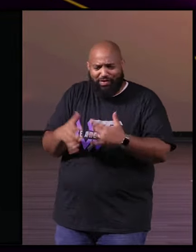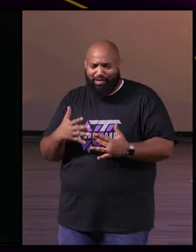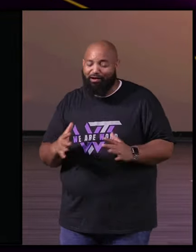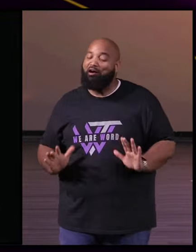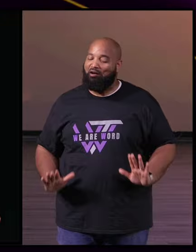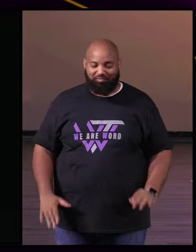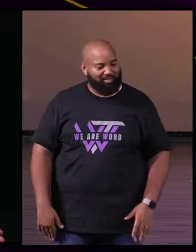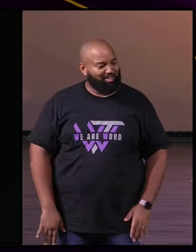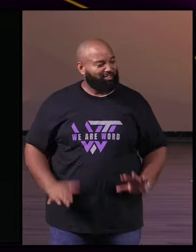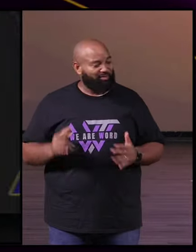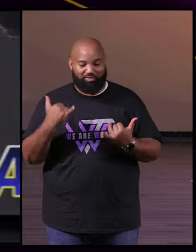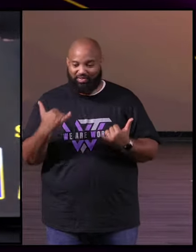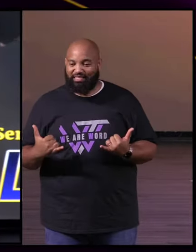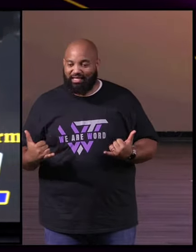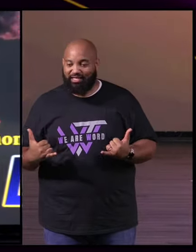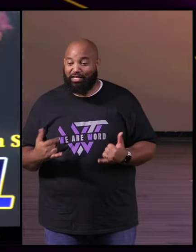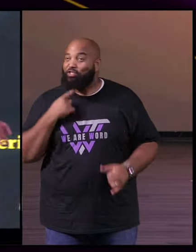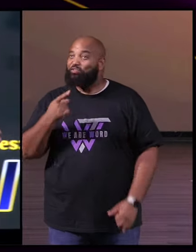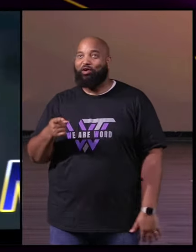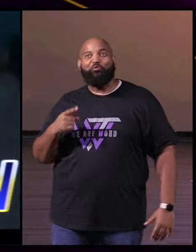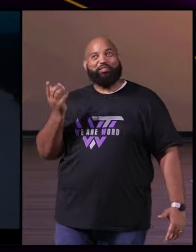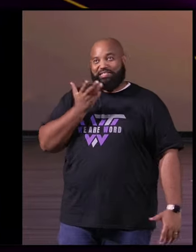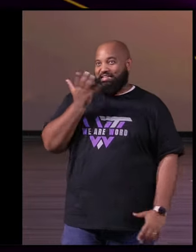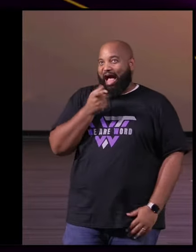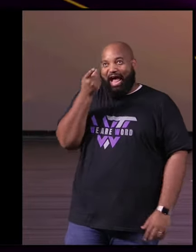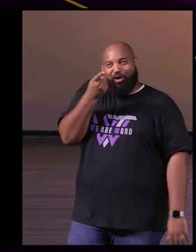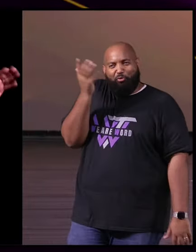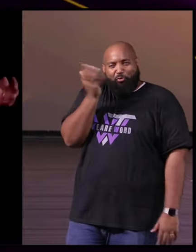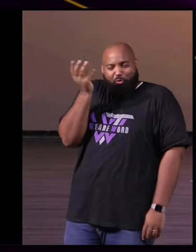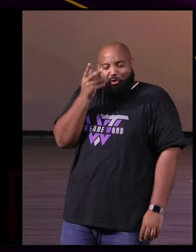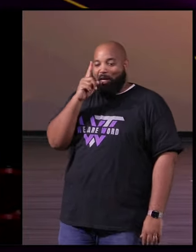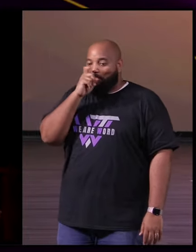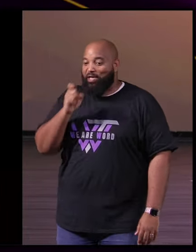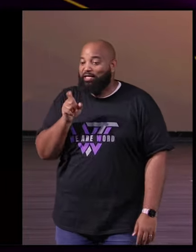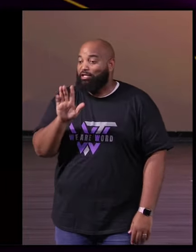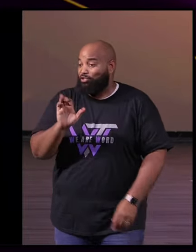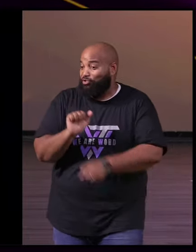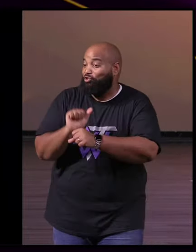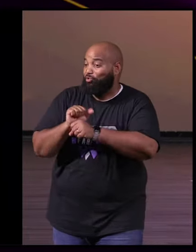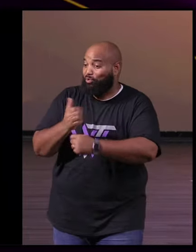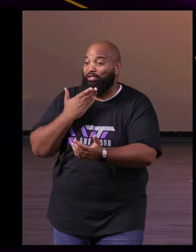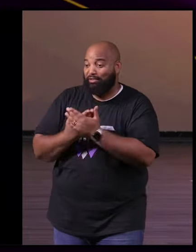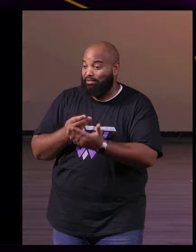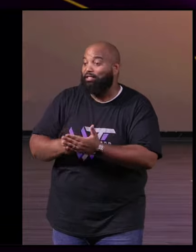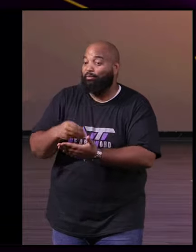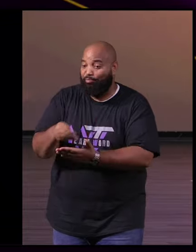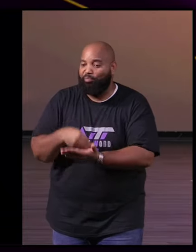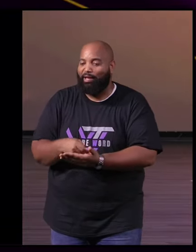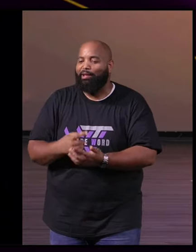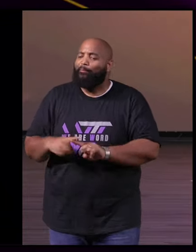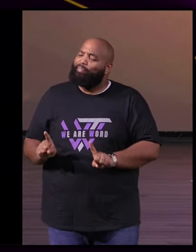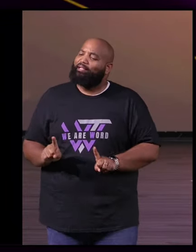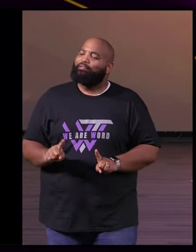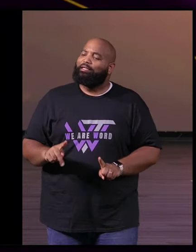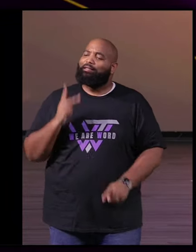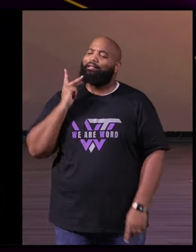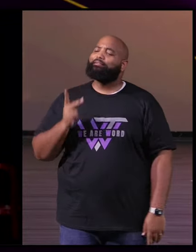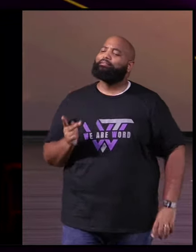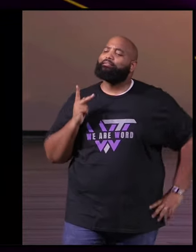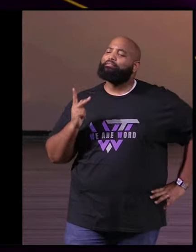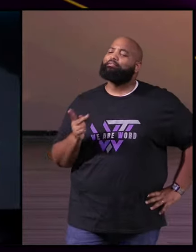real well saying I'm all that as long as you got a good paying job. Let me just see here for a